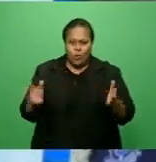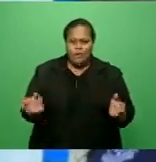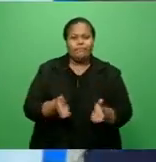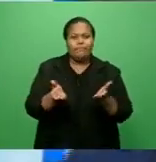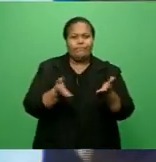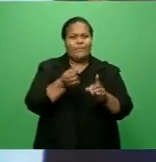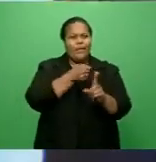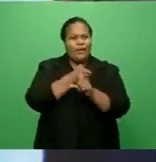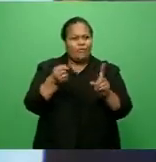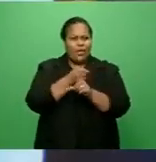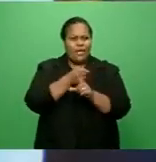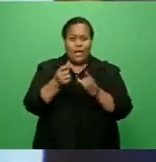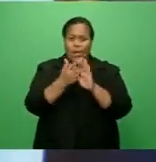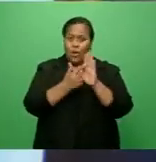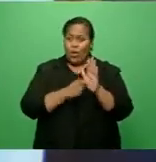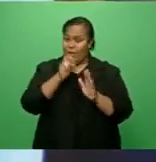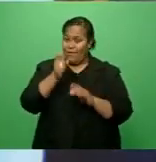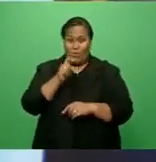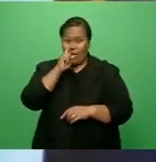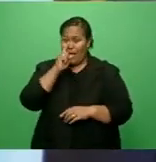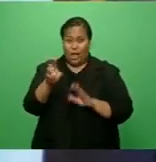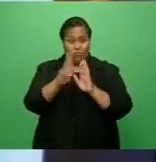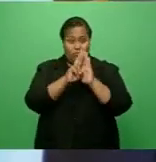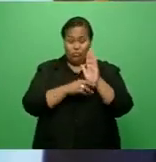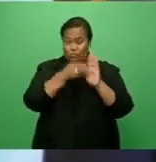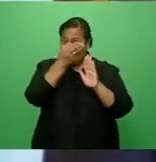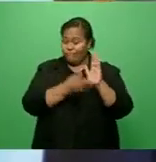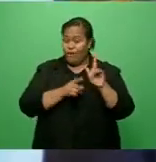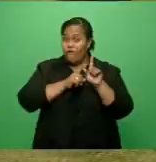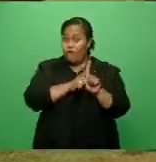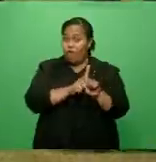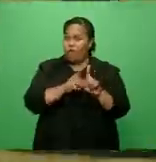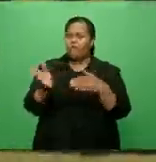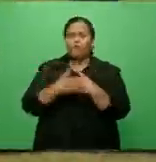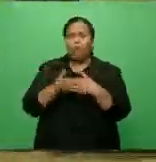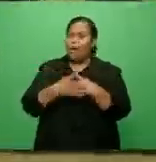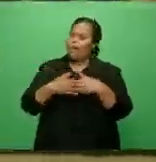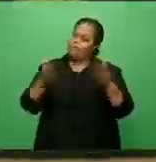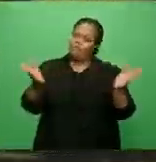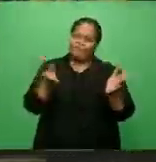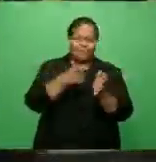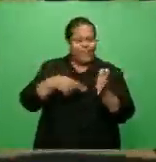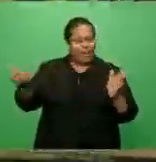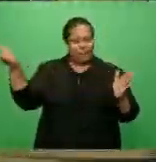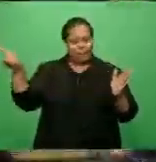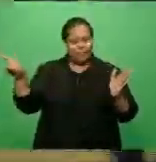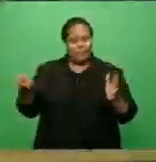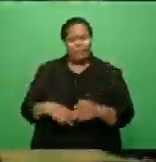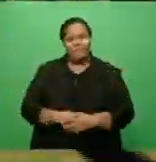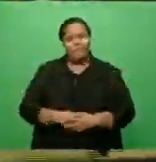by the rules, the door of Nasova is very wide open for you to exit this organization.